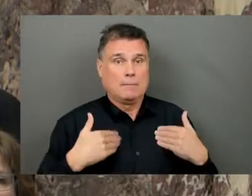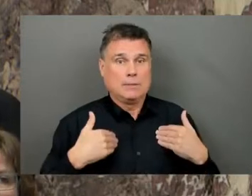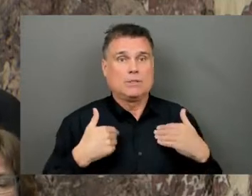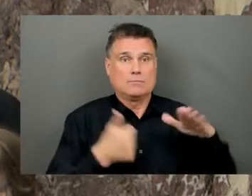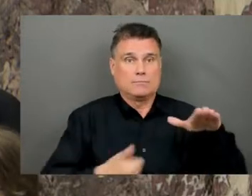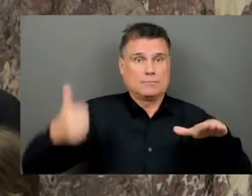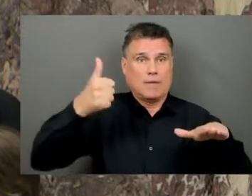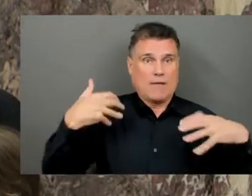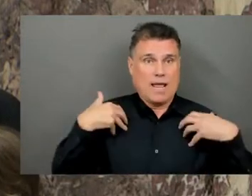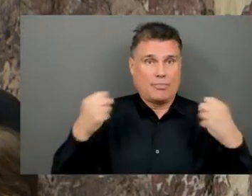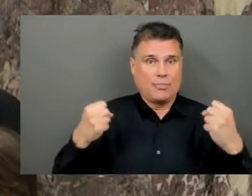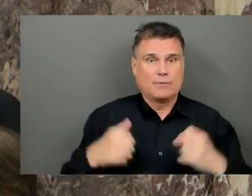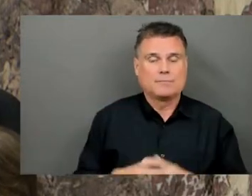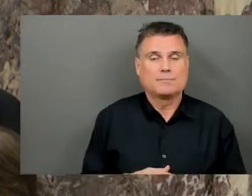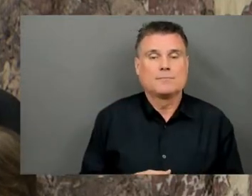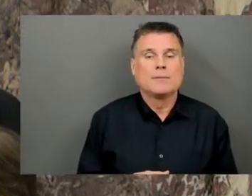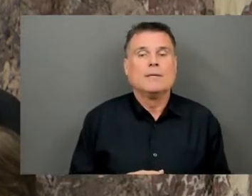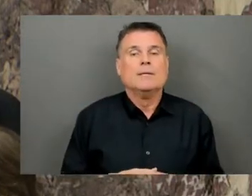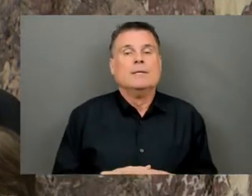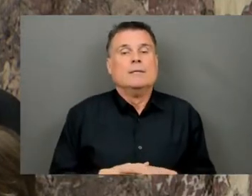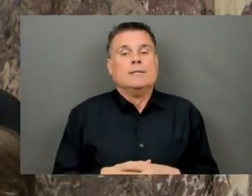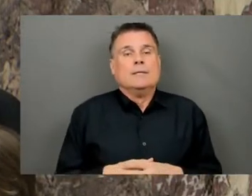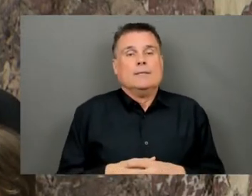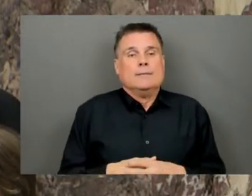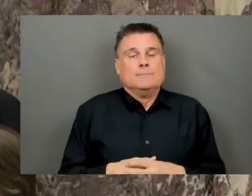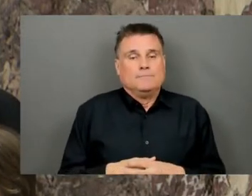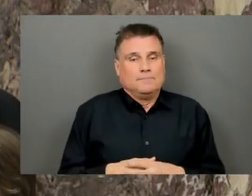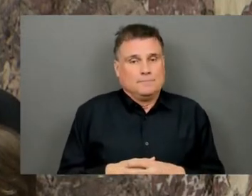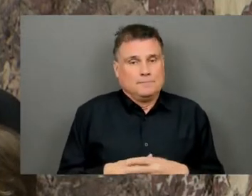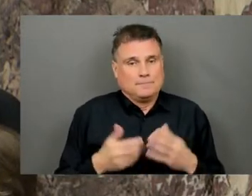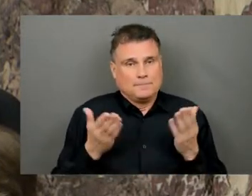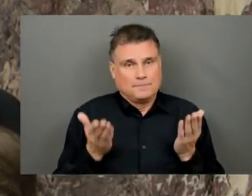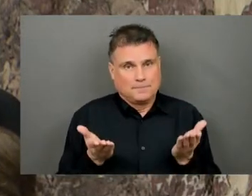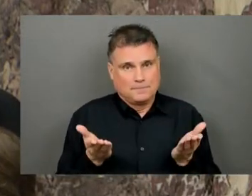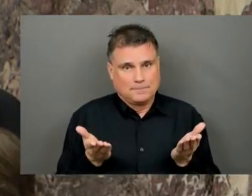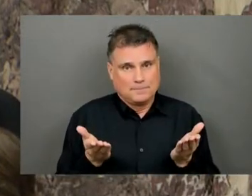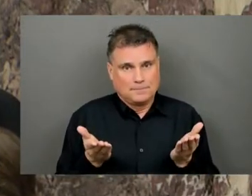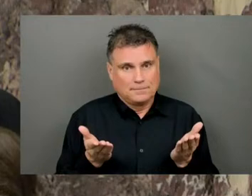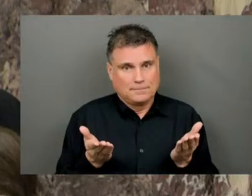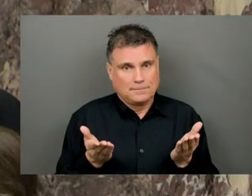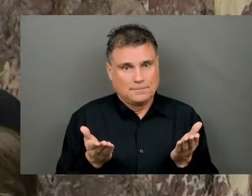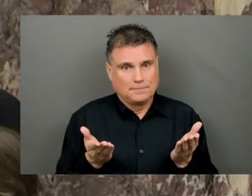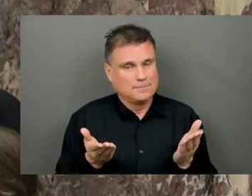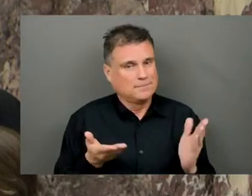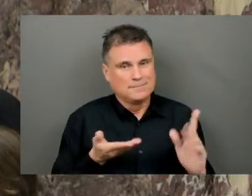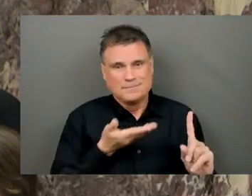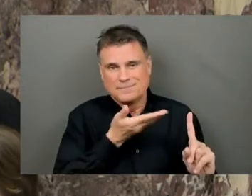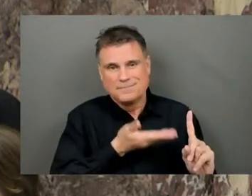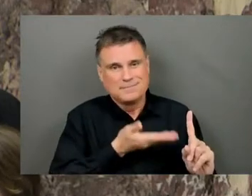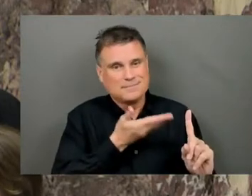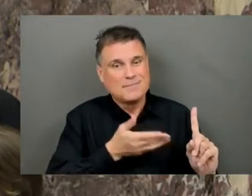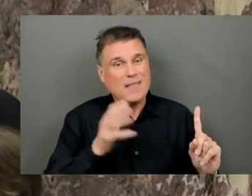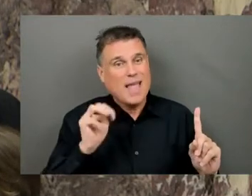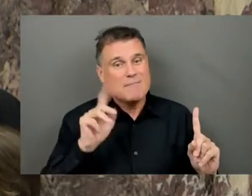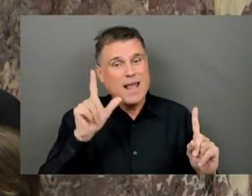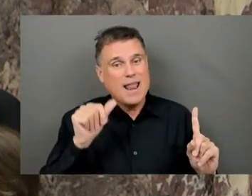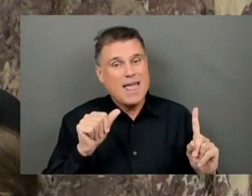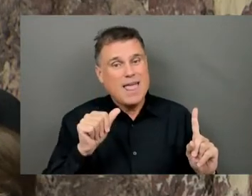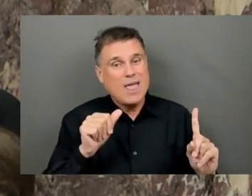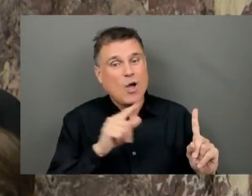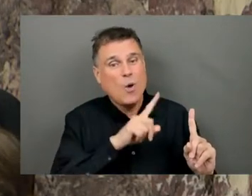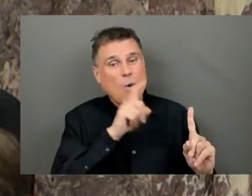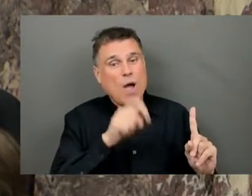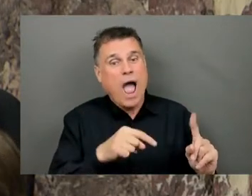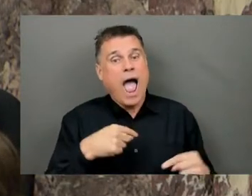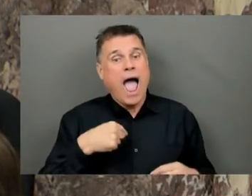Honourable Speaker, the honourable member asks a serious question, starts heckling before I even speak. You know, honourable speaker, I take these issues